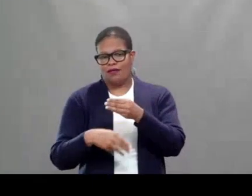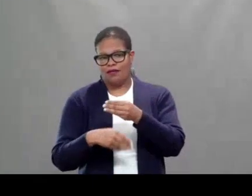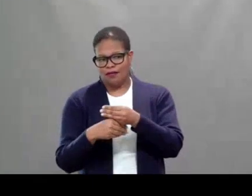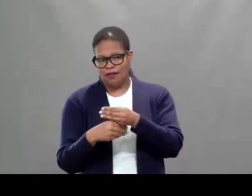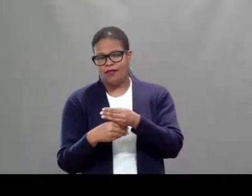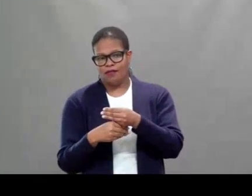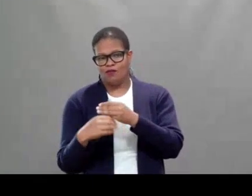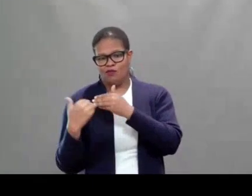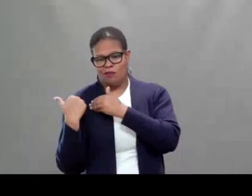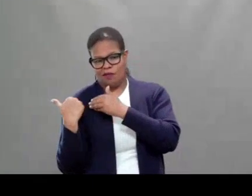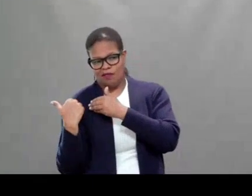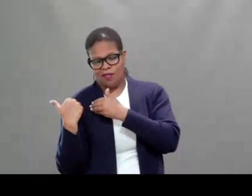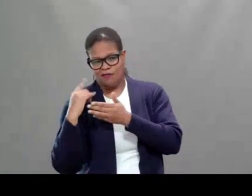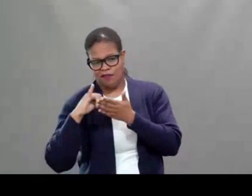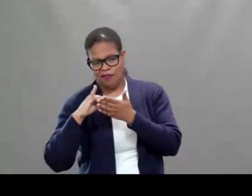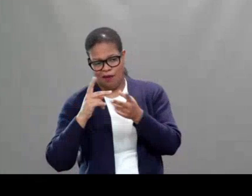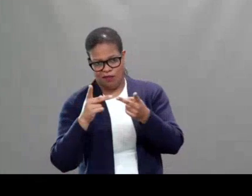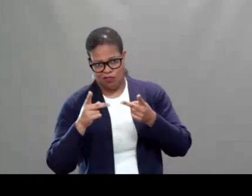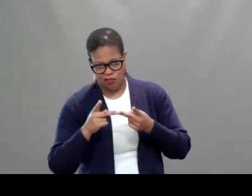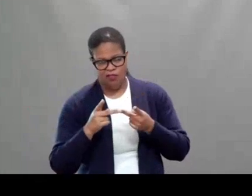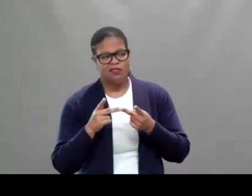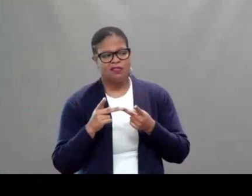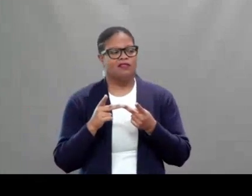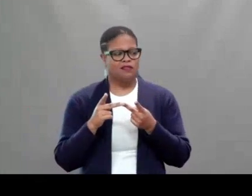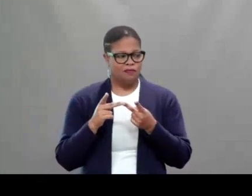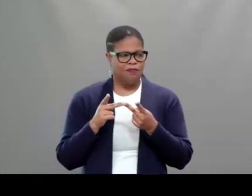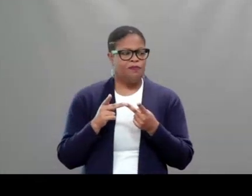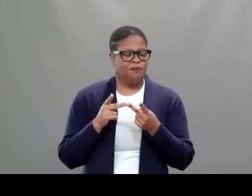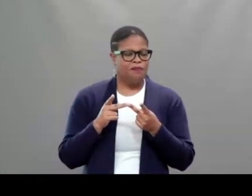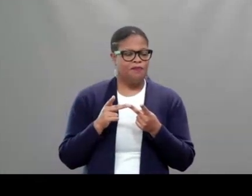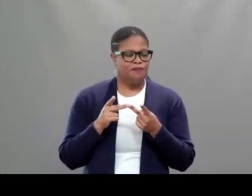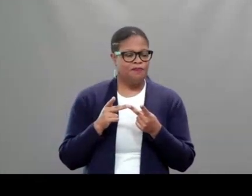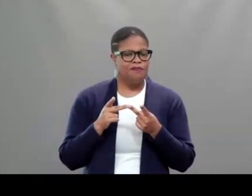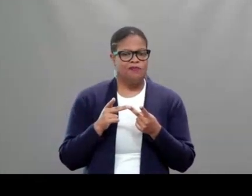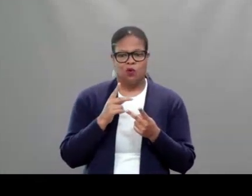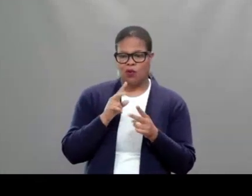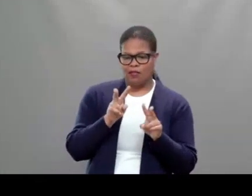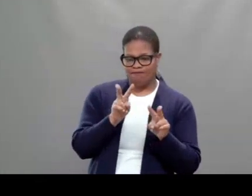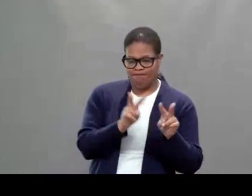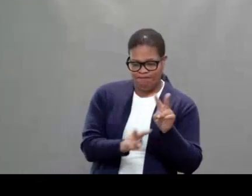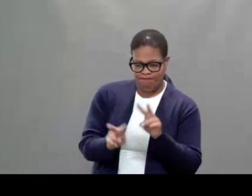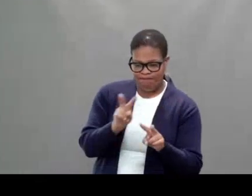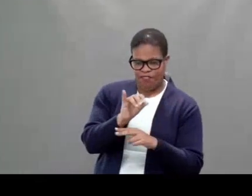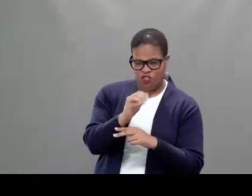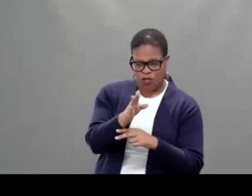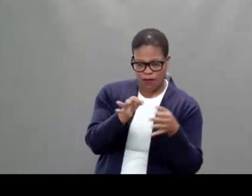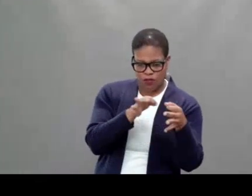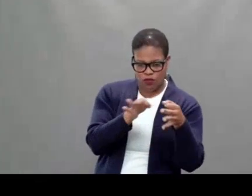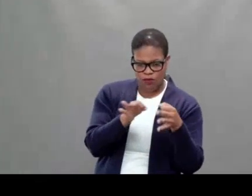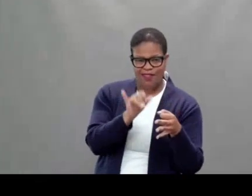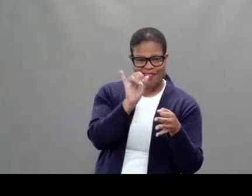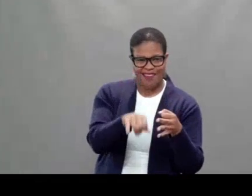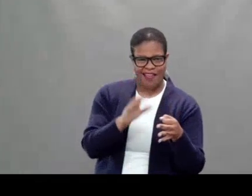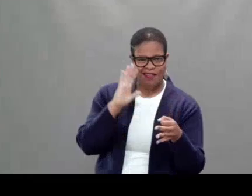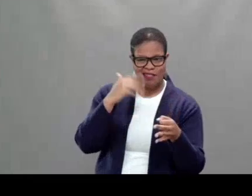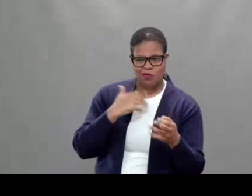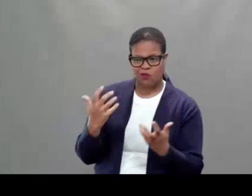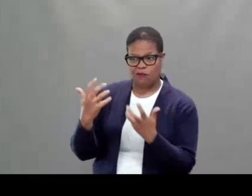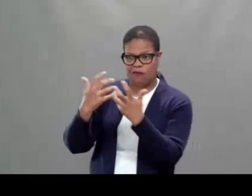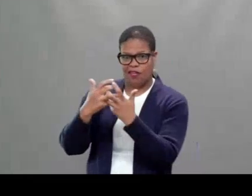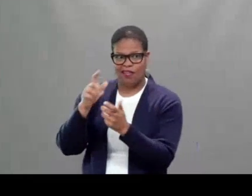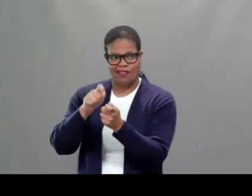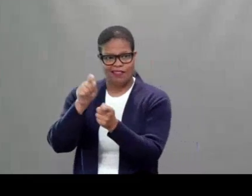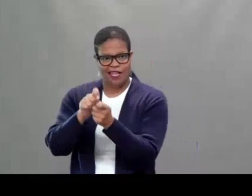additional responsibilities. So we looked at the job descriptions, and that one seemed to fit exactly what